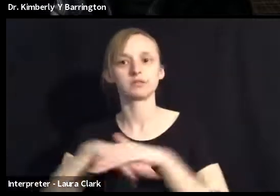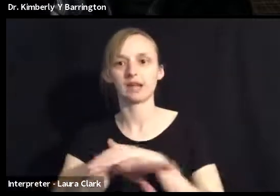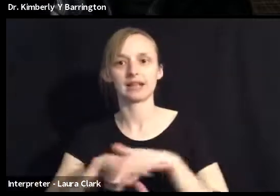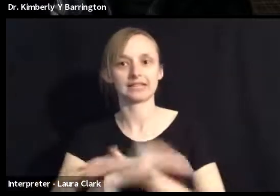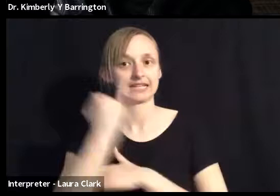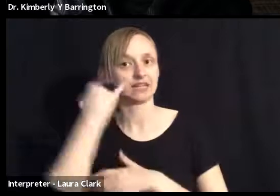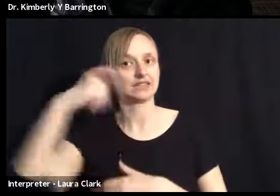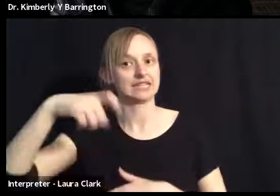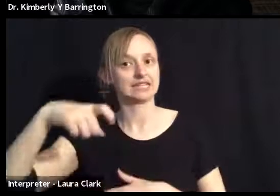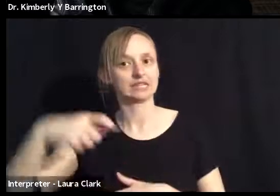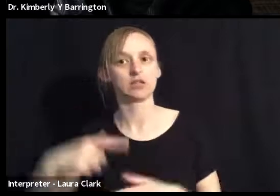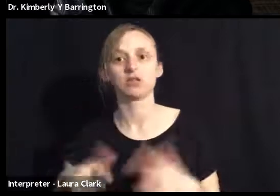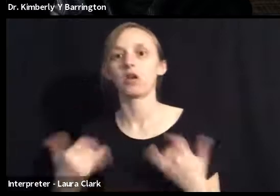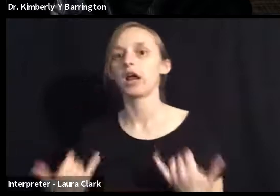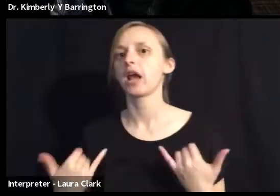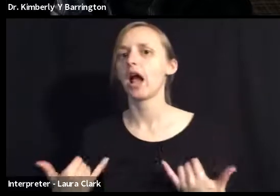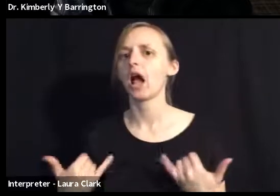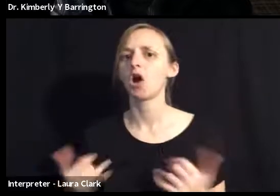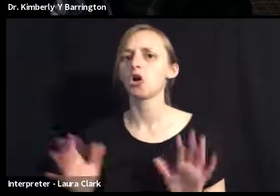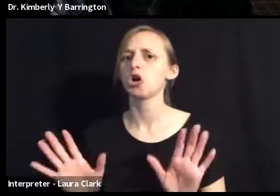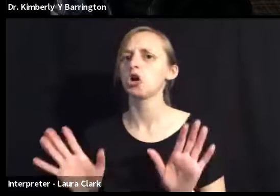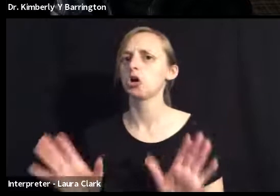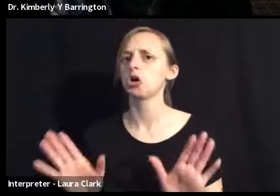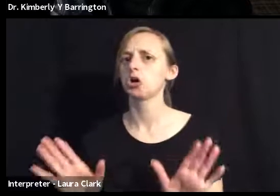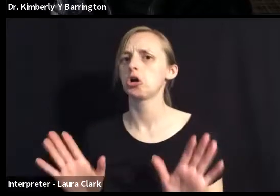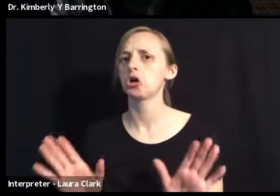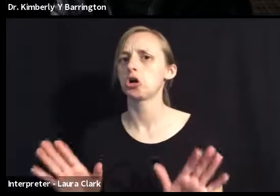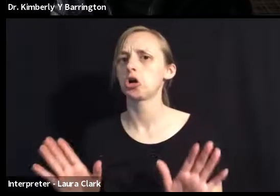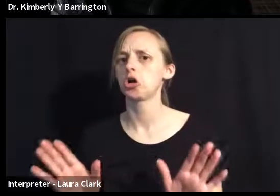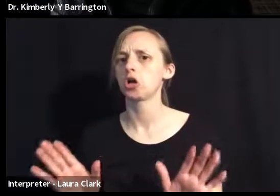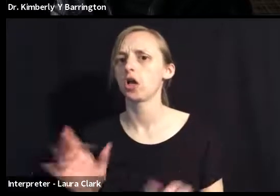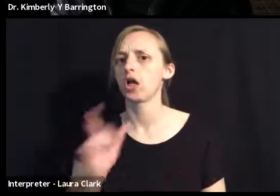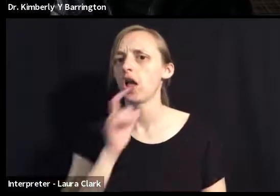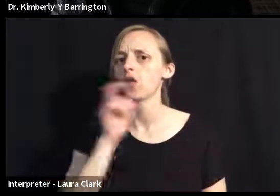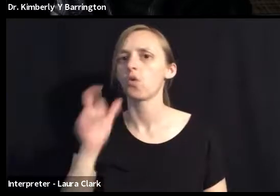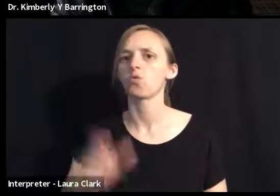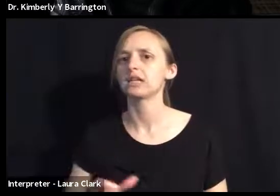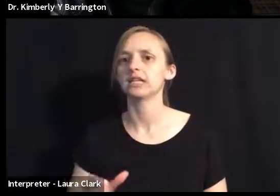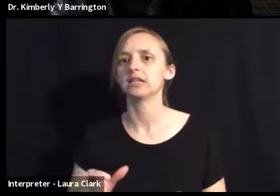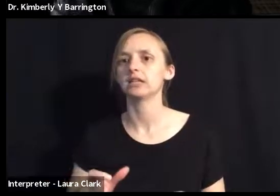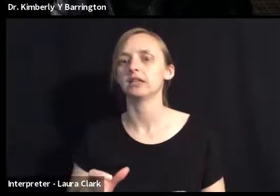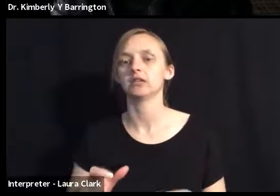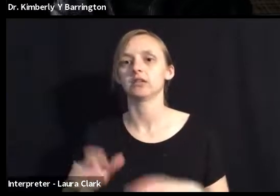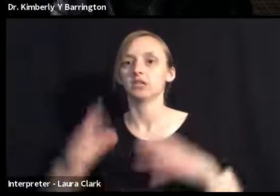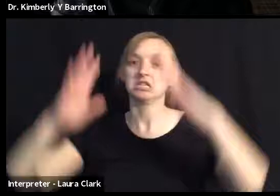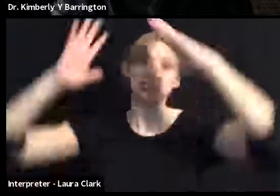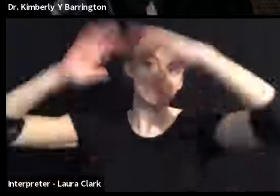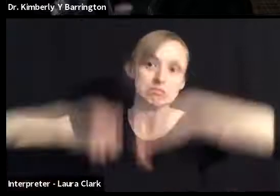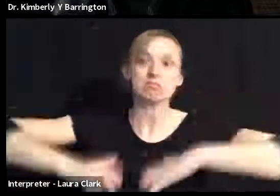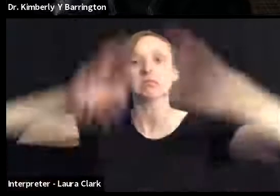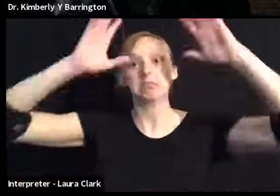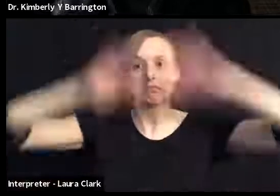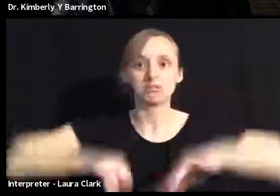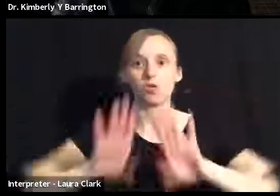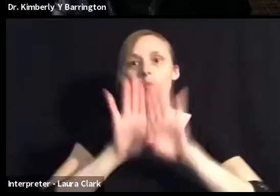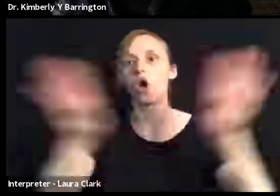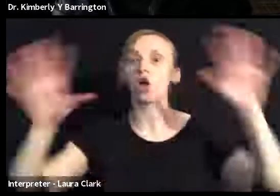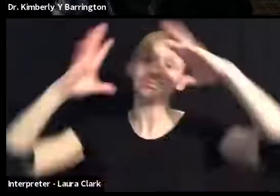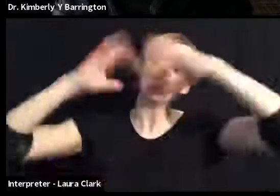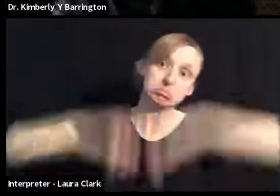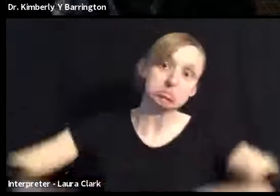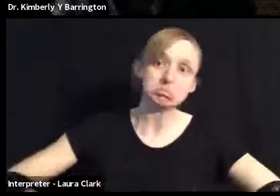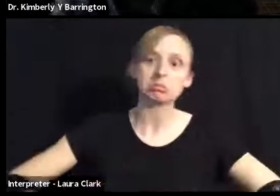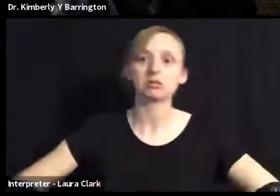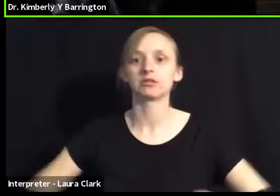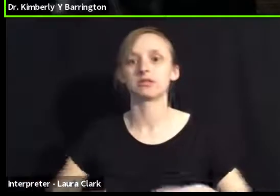point, I'm just like, I don't need the room, the doors broken down or open up, because I don't